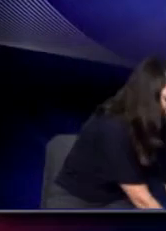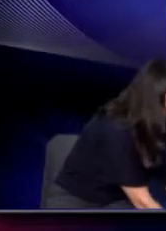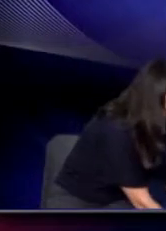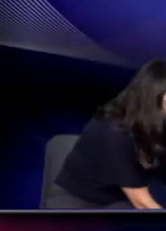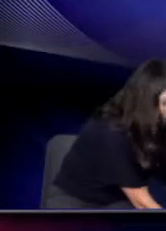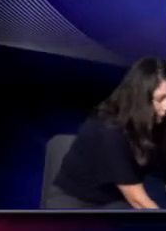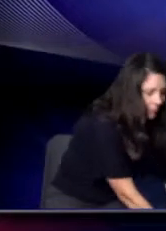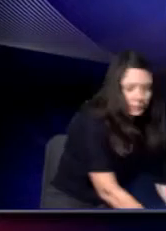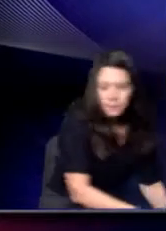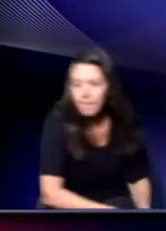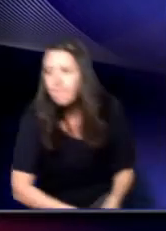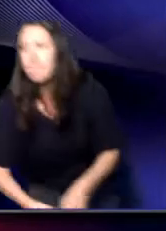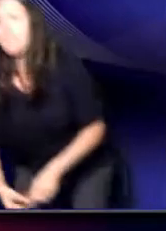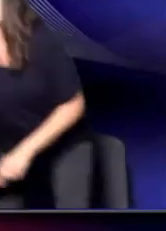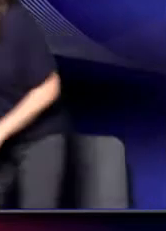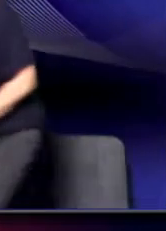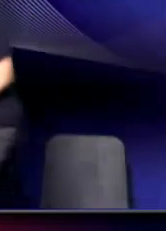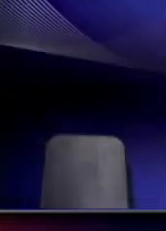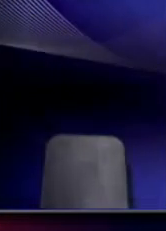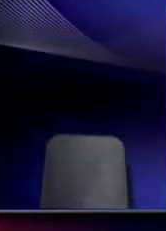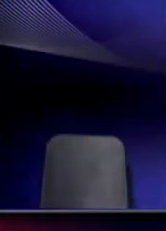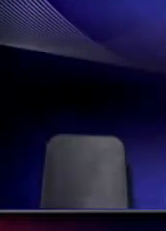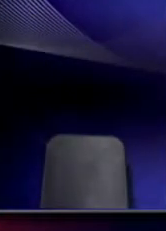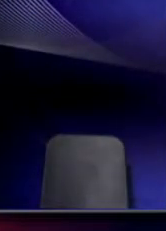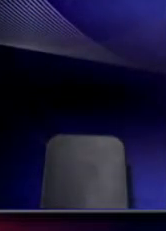you very much. Any other questions?